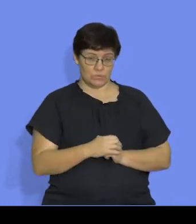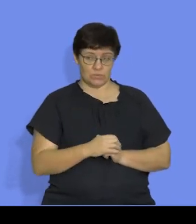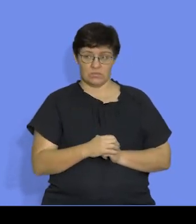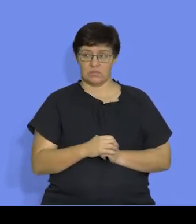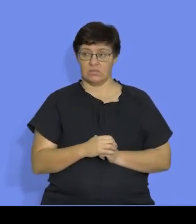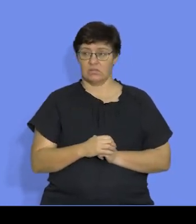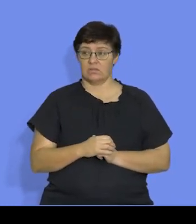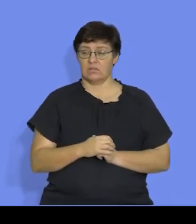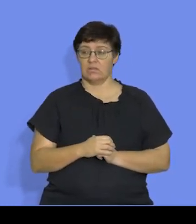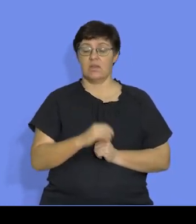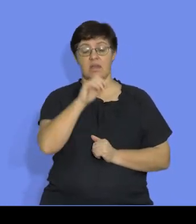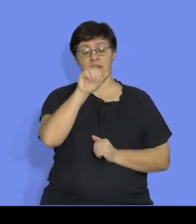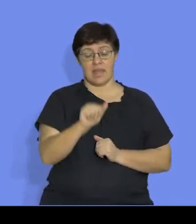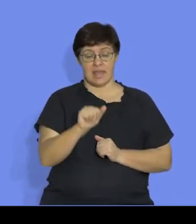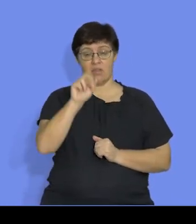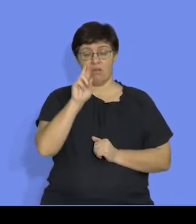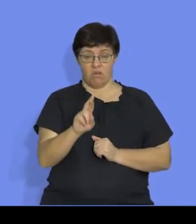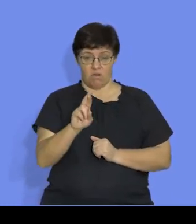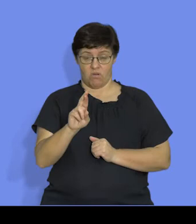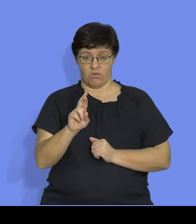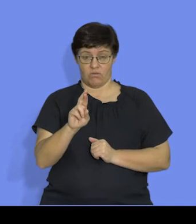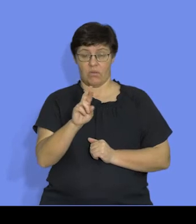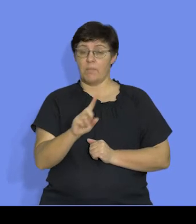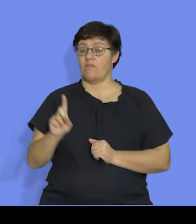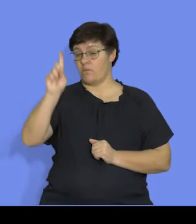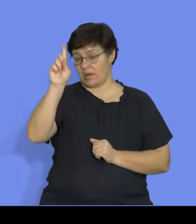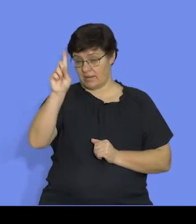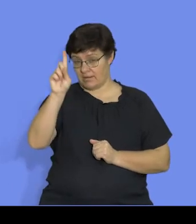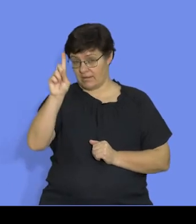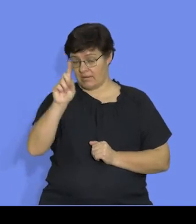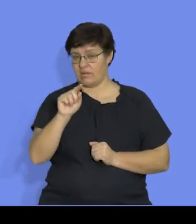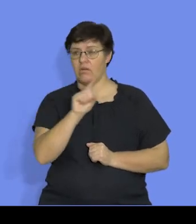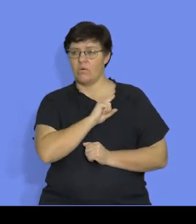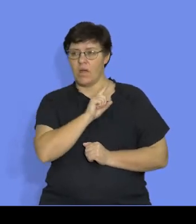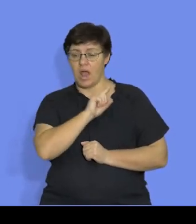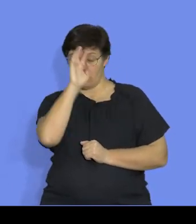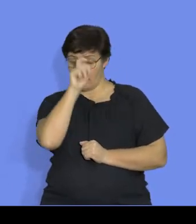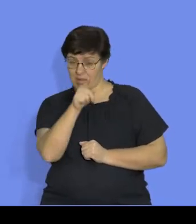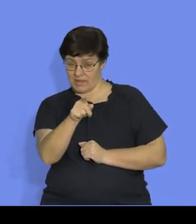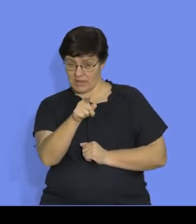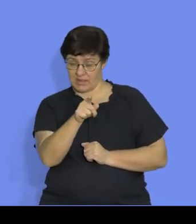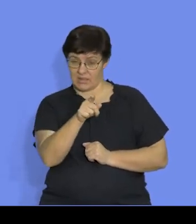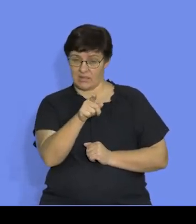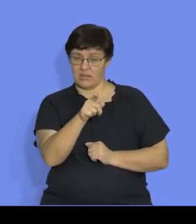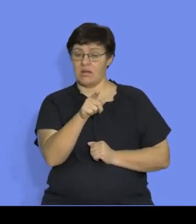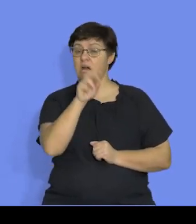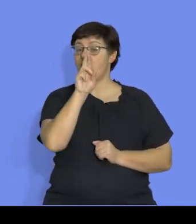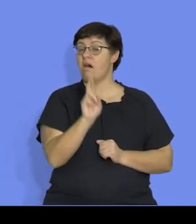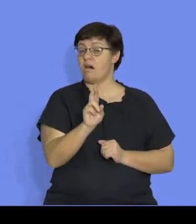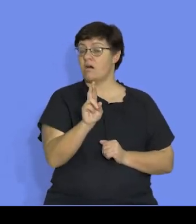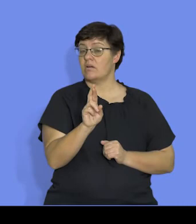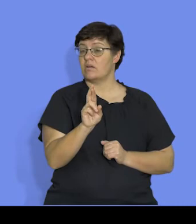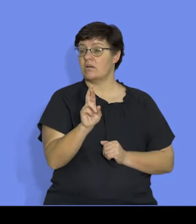same thing as AR to the power of 1. Because just a reminder, the power of the R